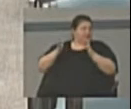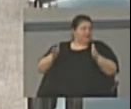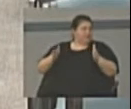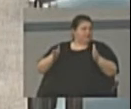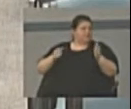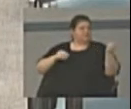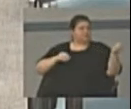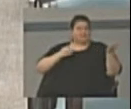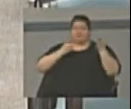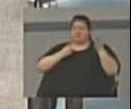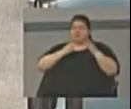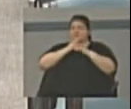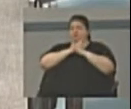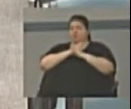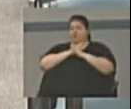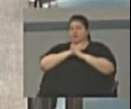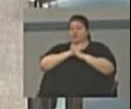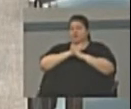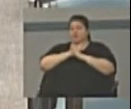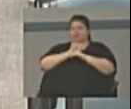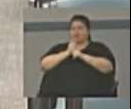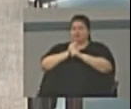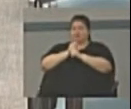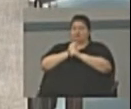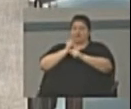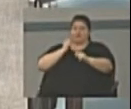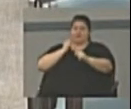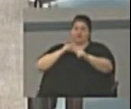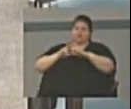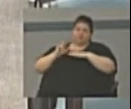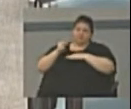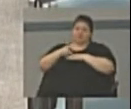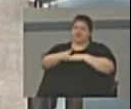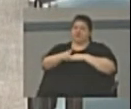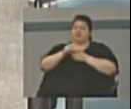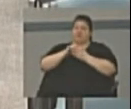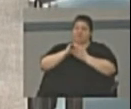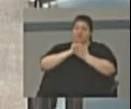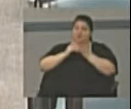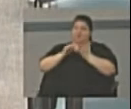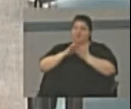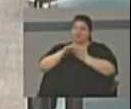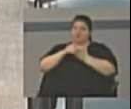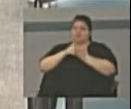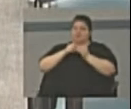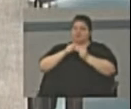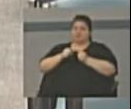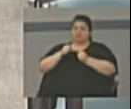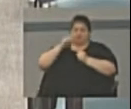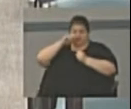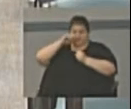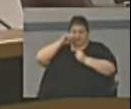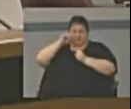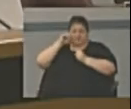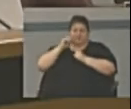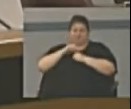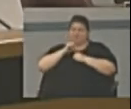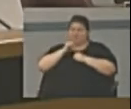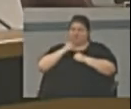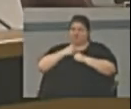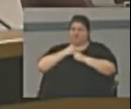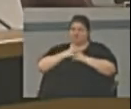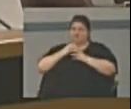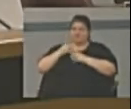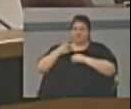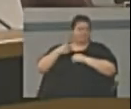prohibit tractor trailers from turning down that part of Main Street. Mr. President. A lot of them have GPS that send